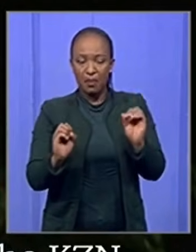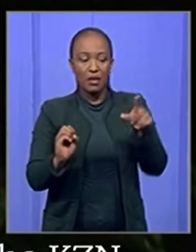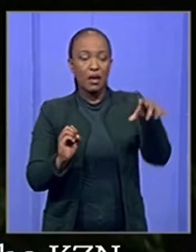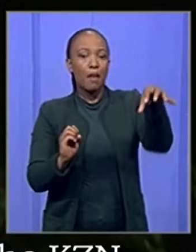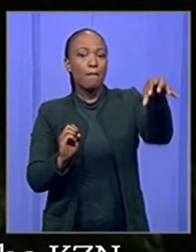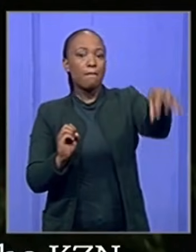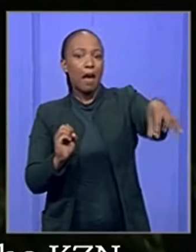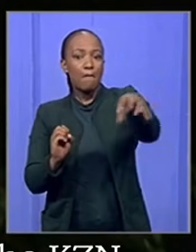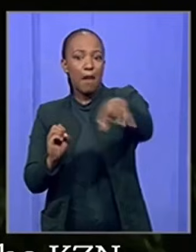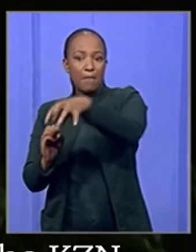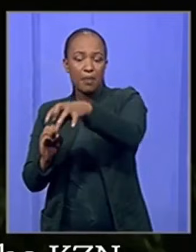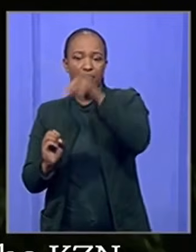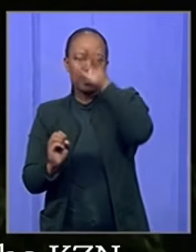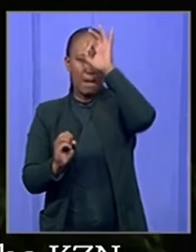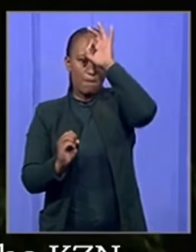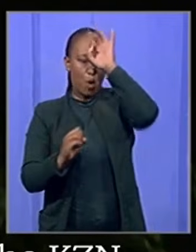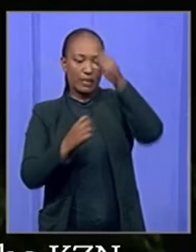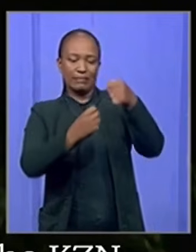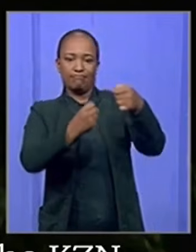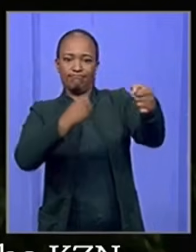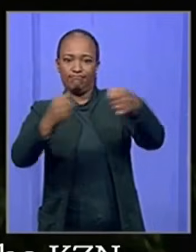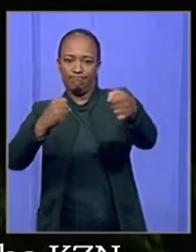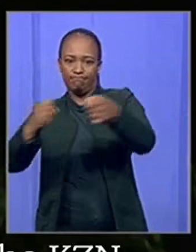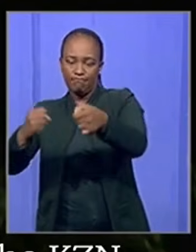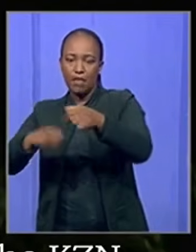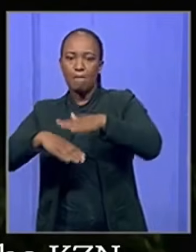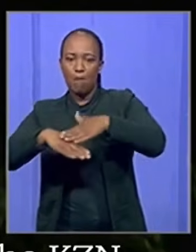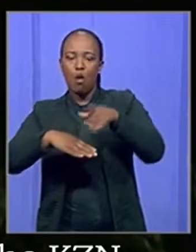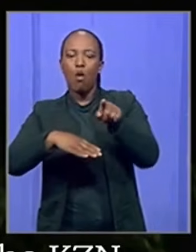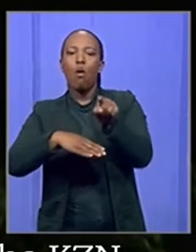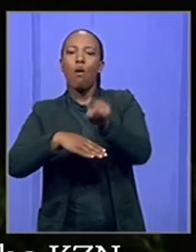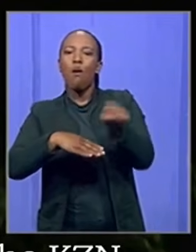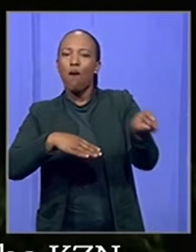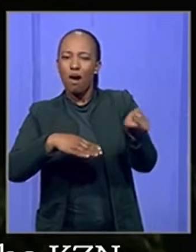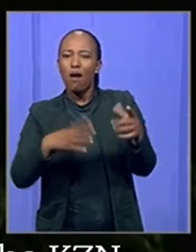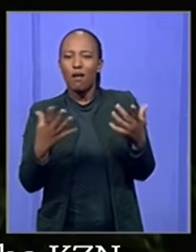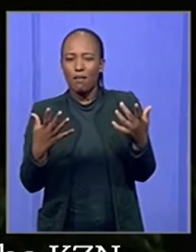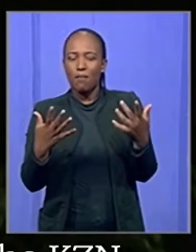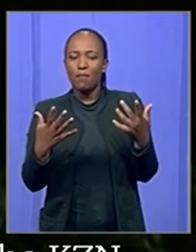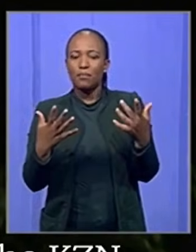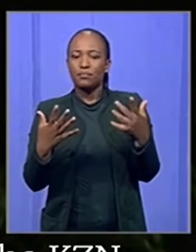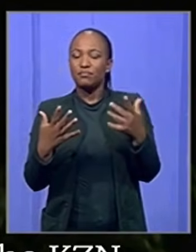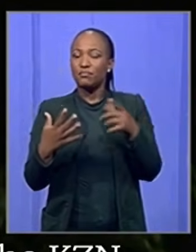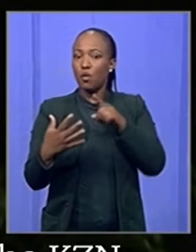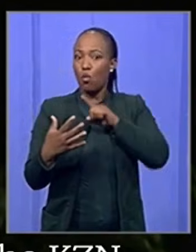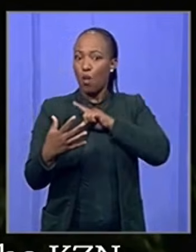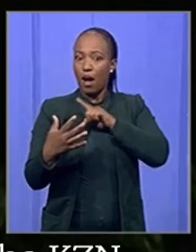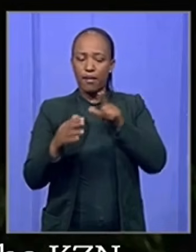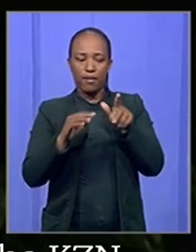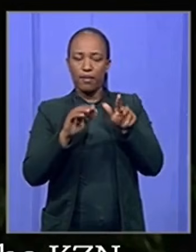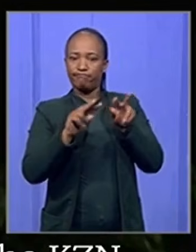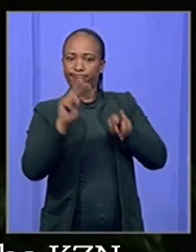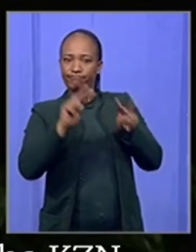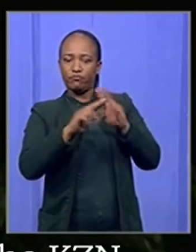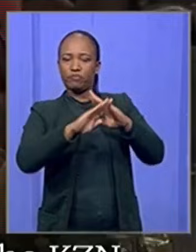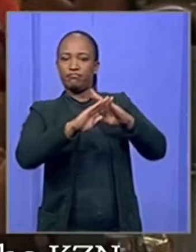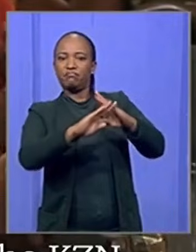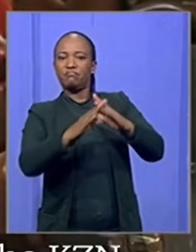to increase the number of police officers that we deploy in that particular voting station in order to be able to prevent